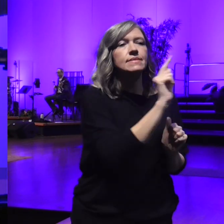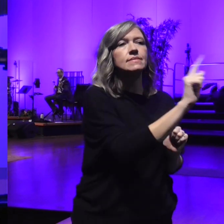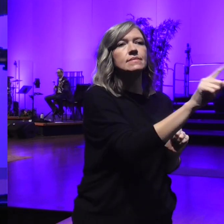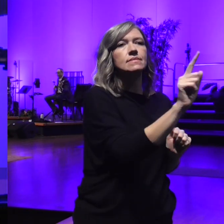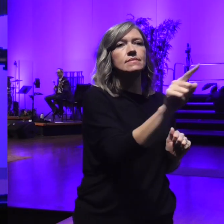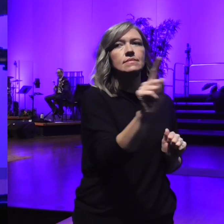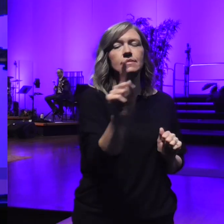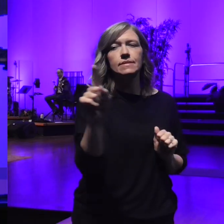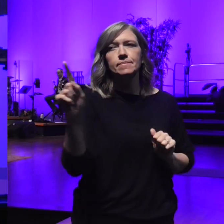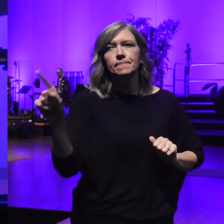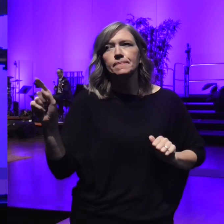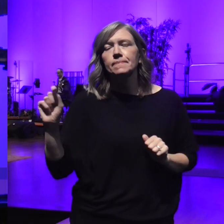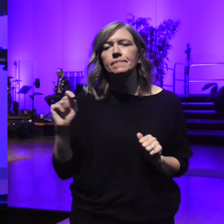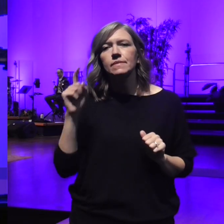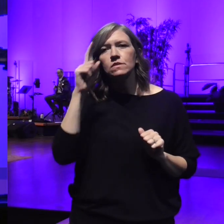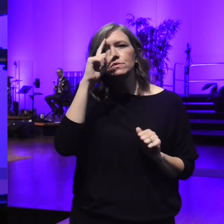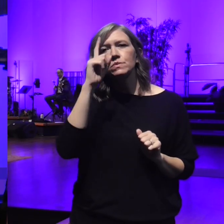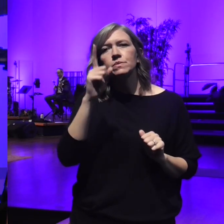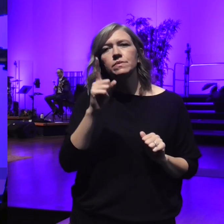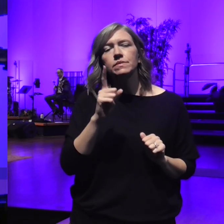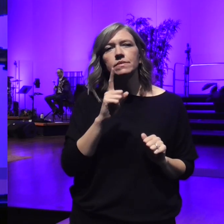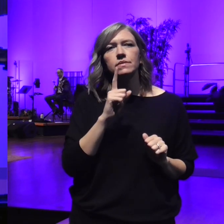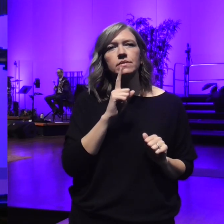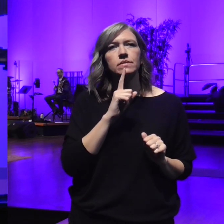each face.